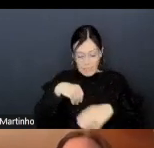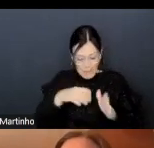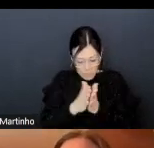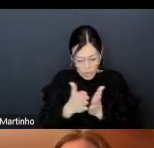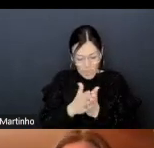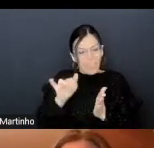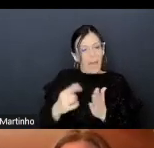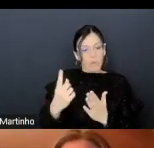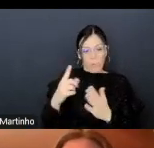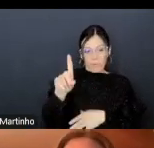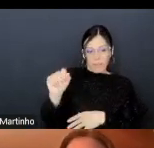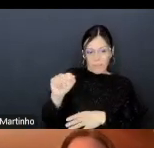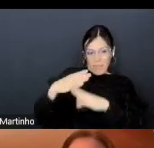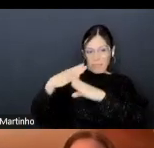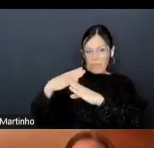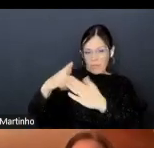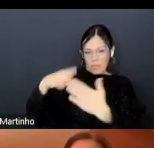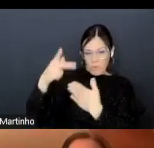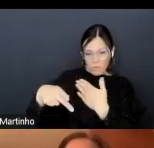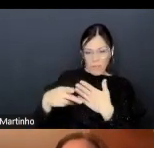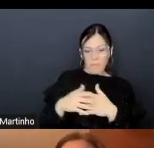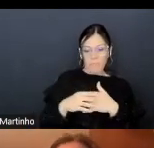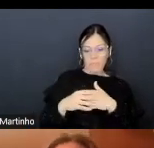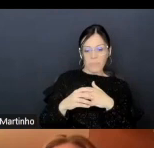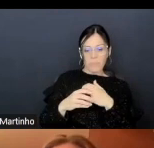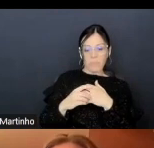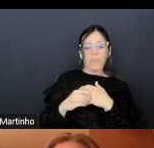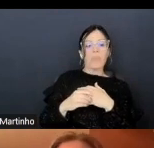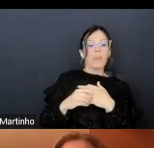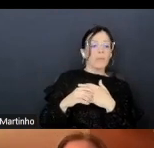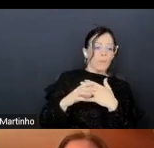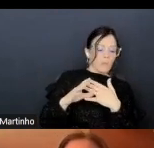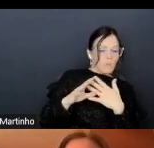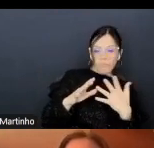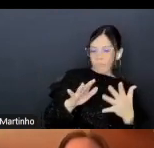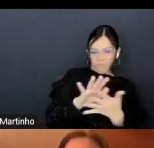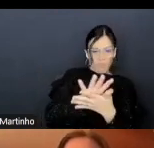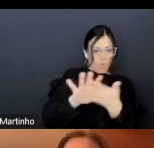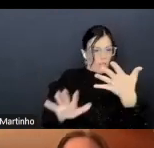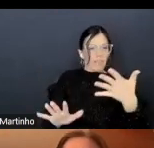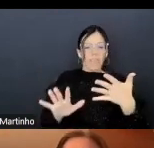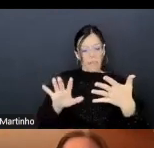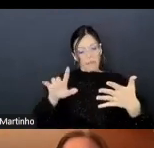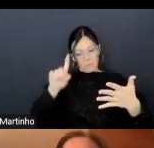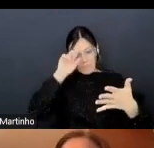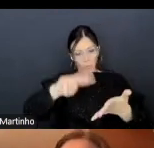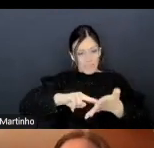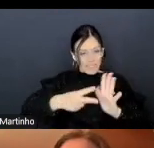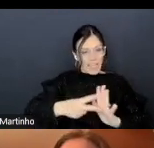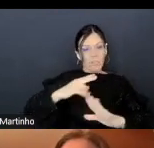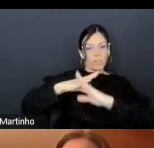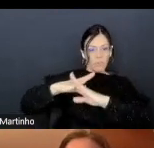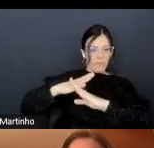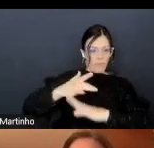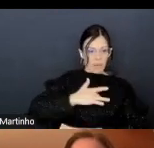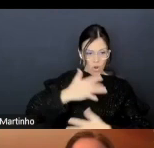disability prevention program all of the calisthenics it was intended to prevent heart disease